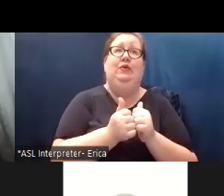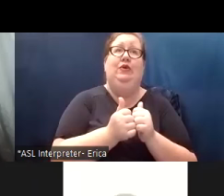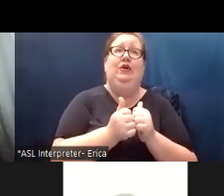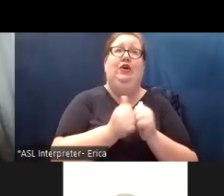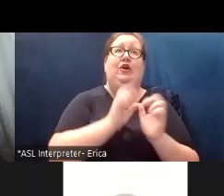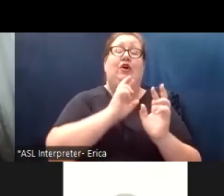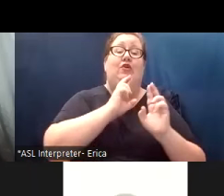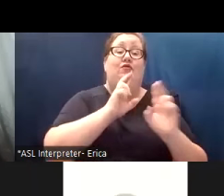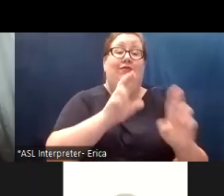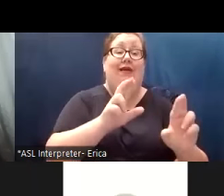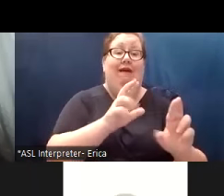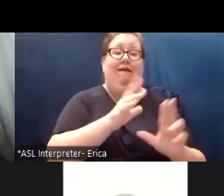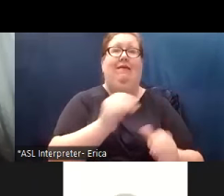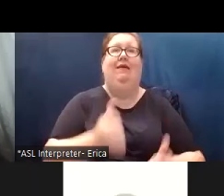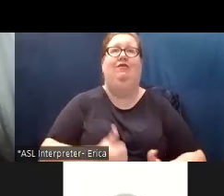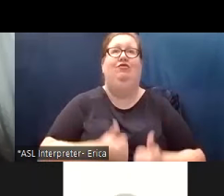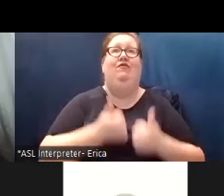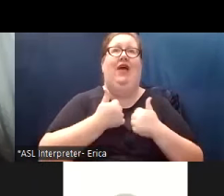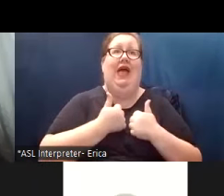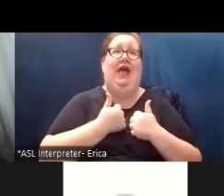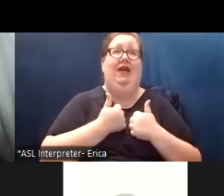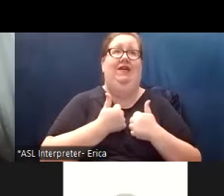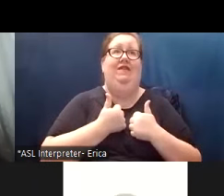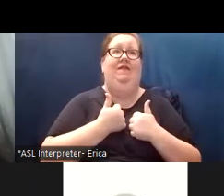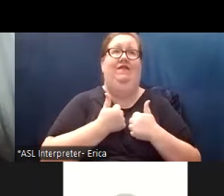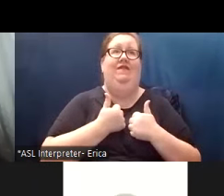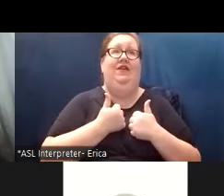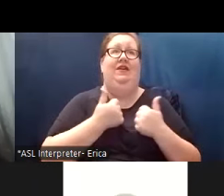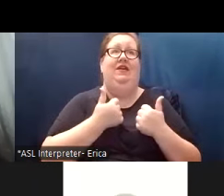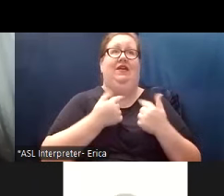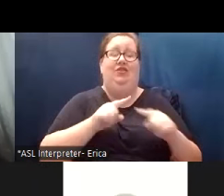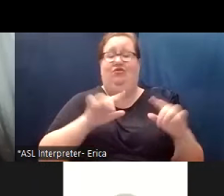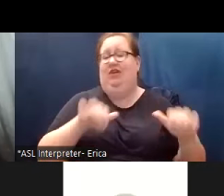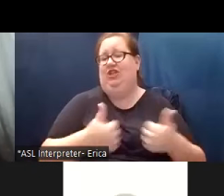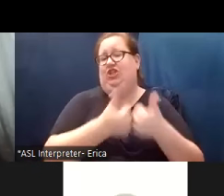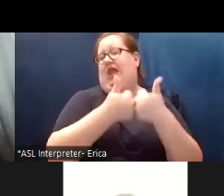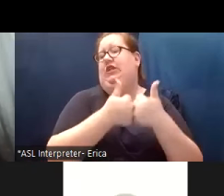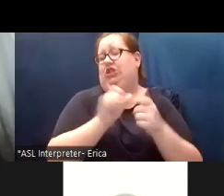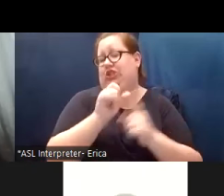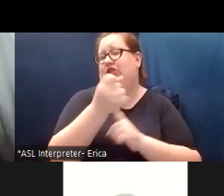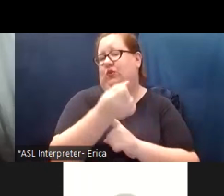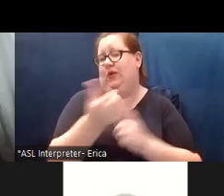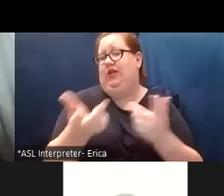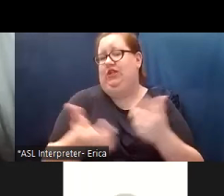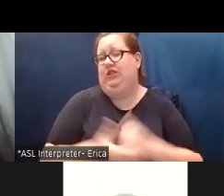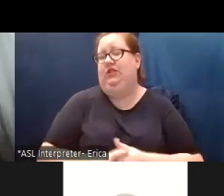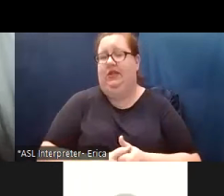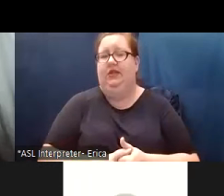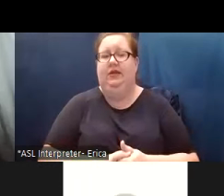and survive in challenging situations.